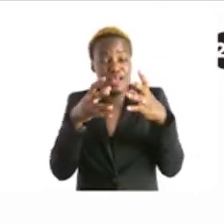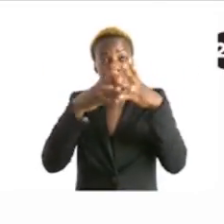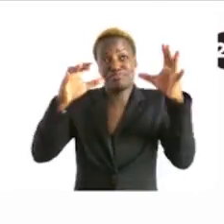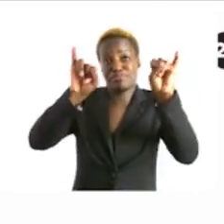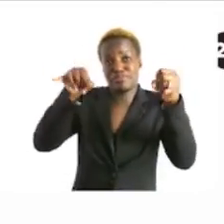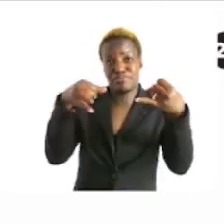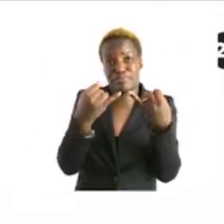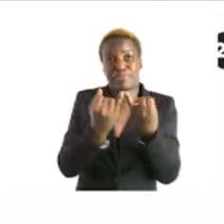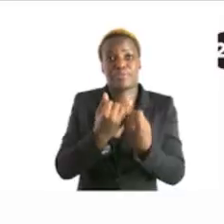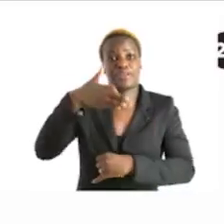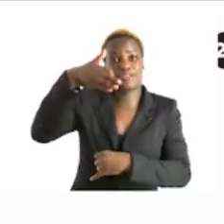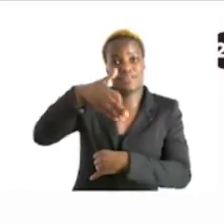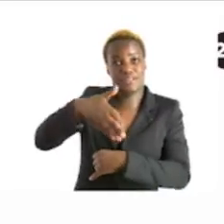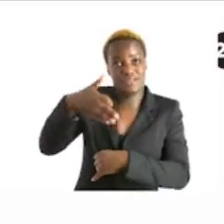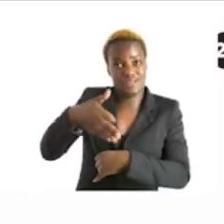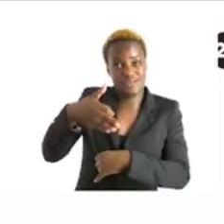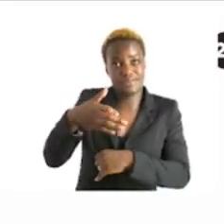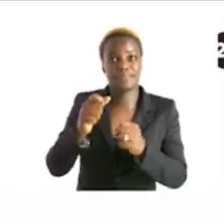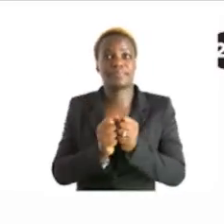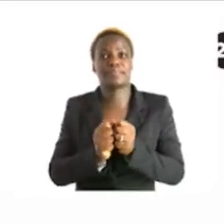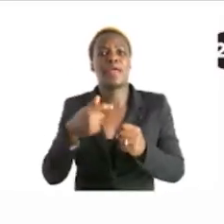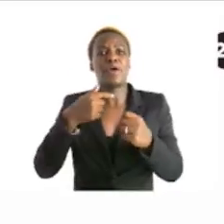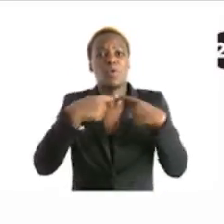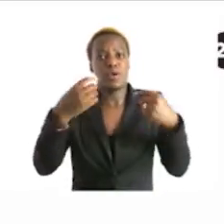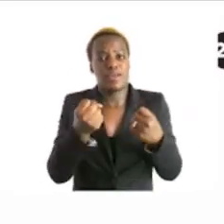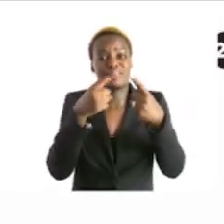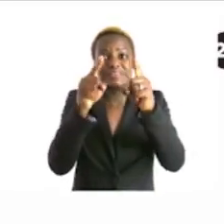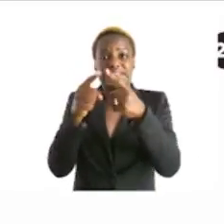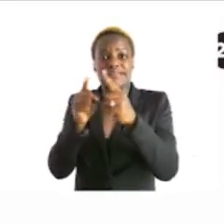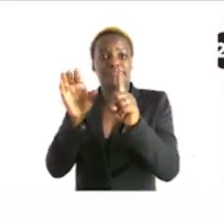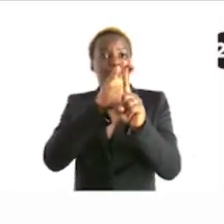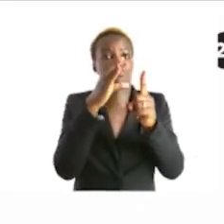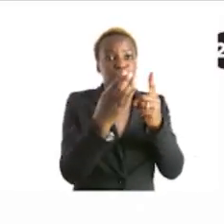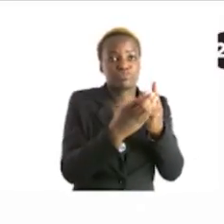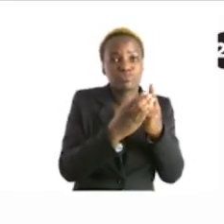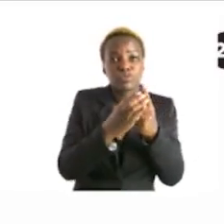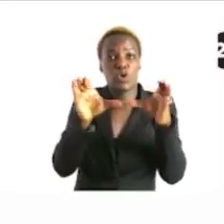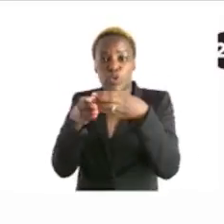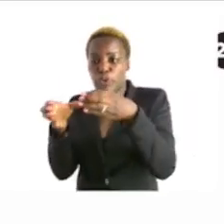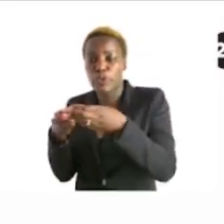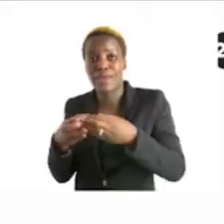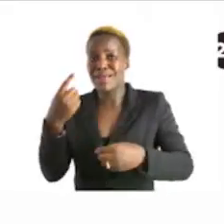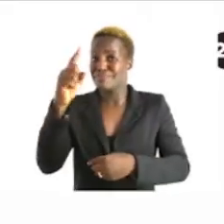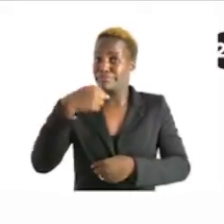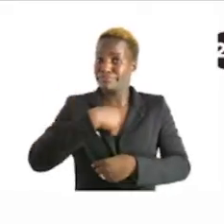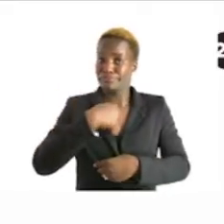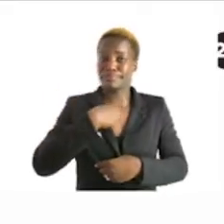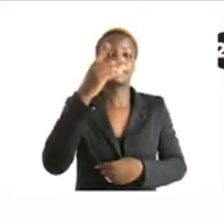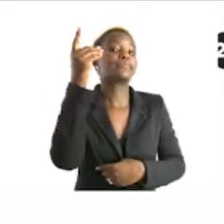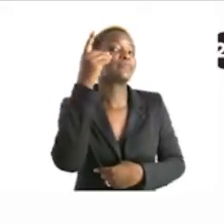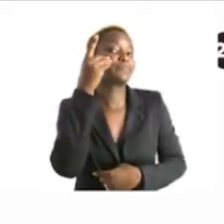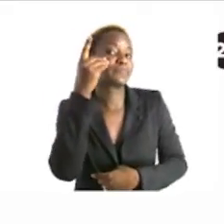capital city of namibia we have different cultural groups but i am a